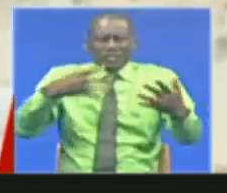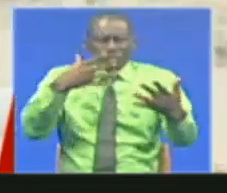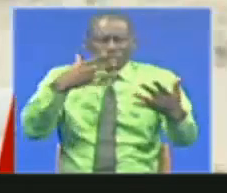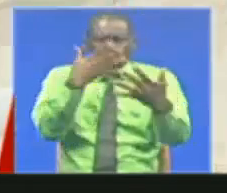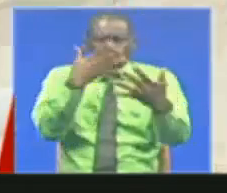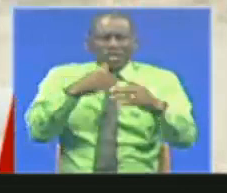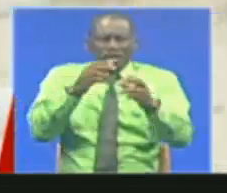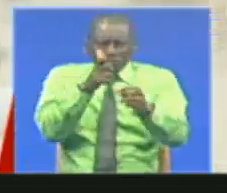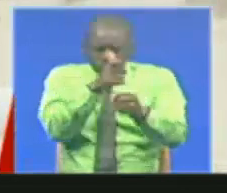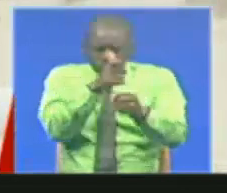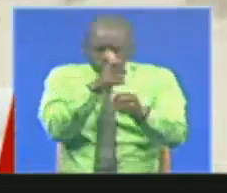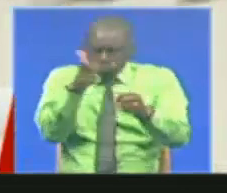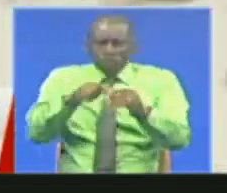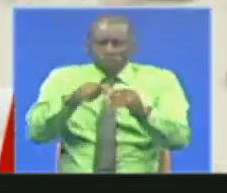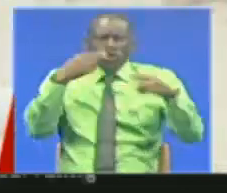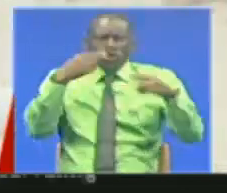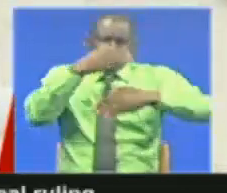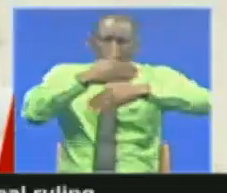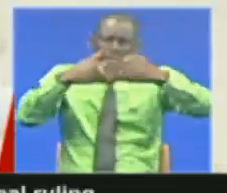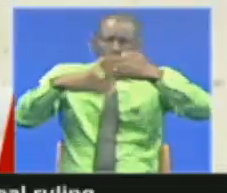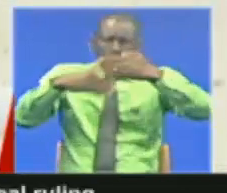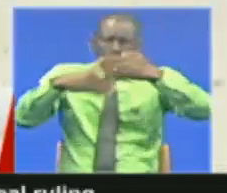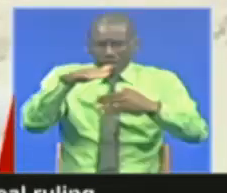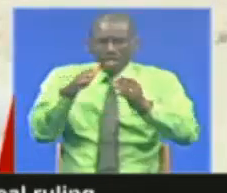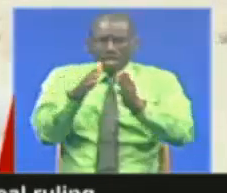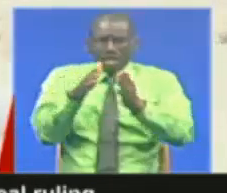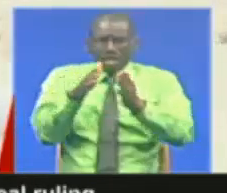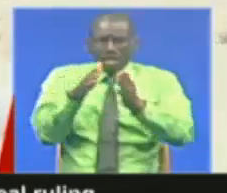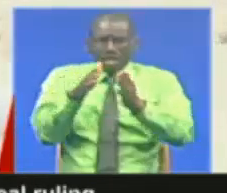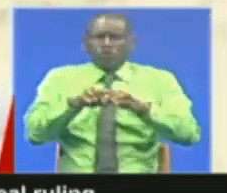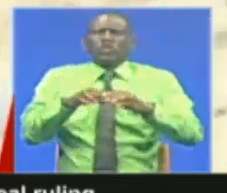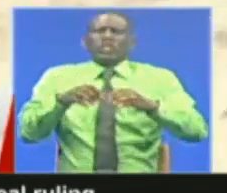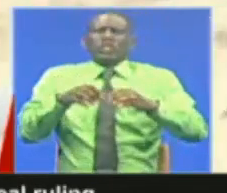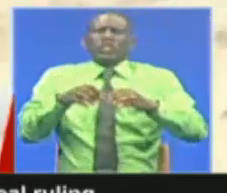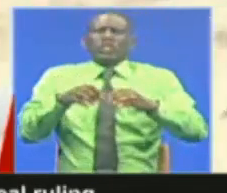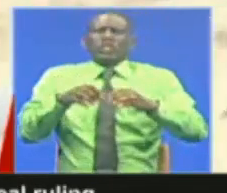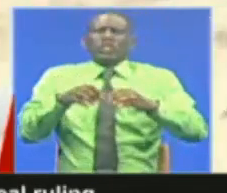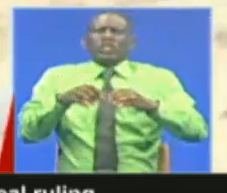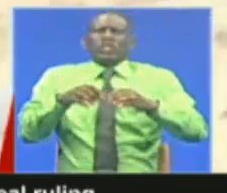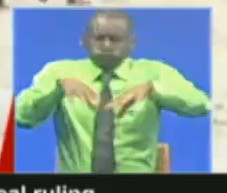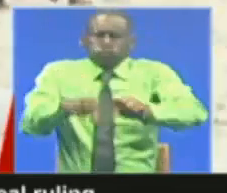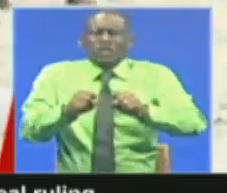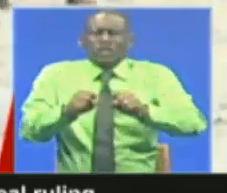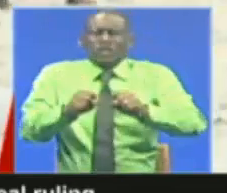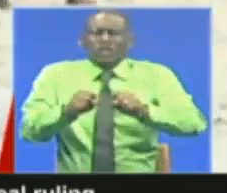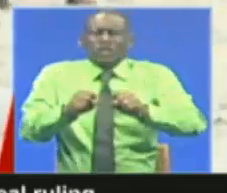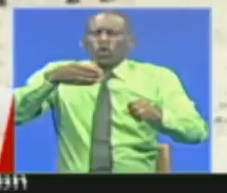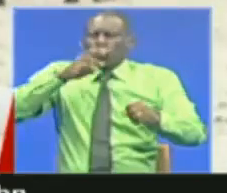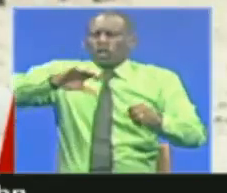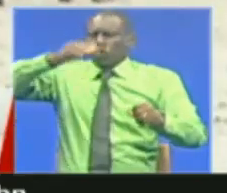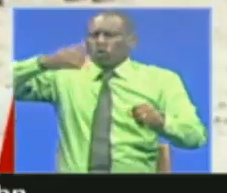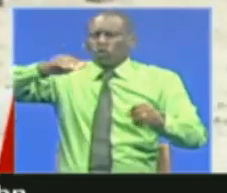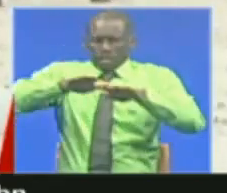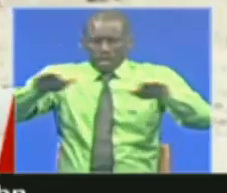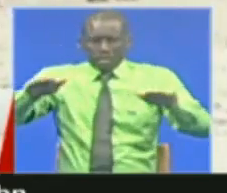a hotel construction site that is reclaiming land in the ocean in Shanzu. The questionable construction has locals in fear and is